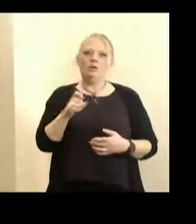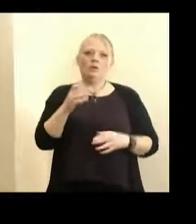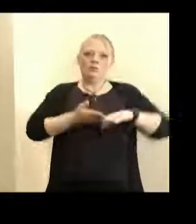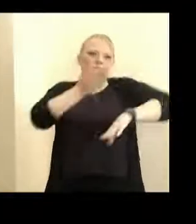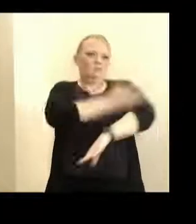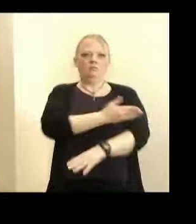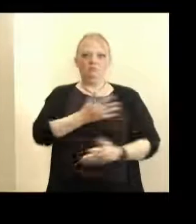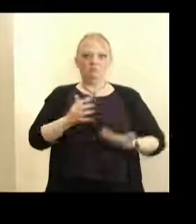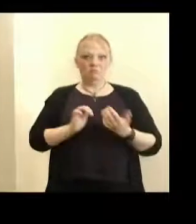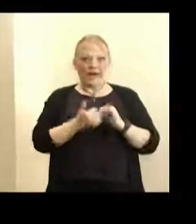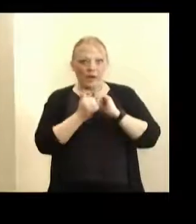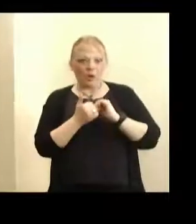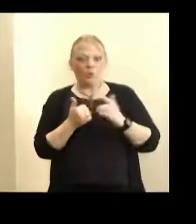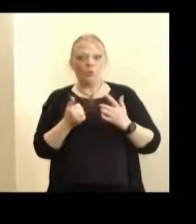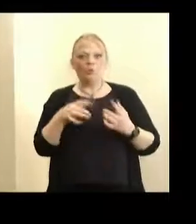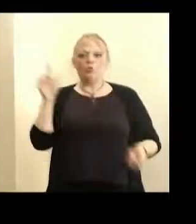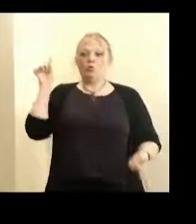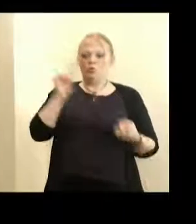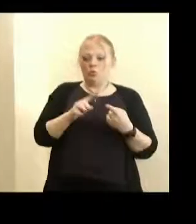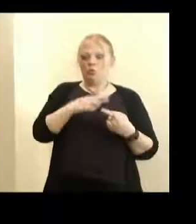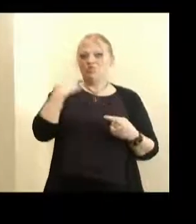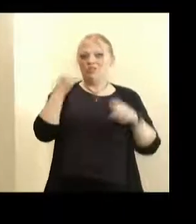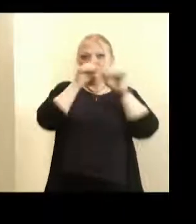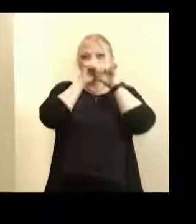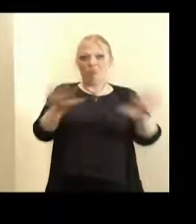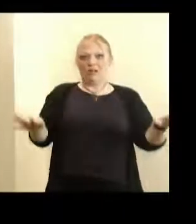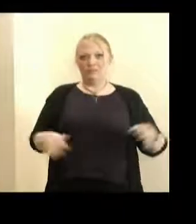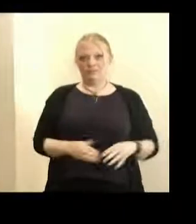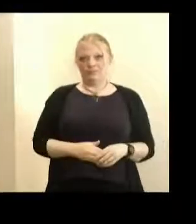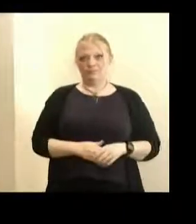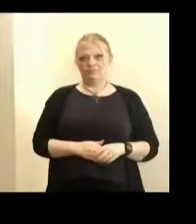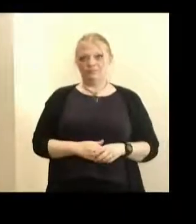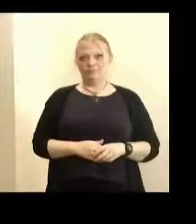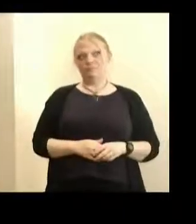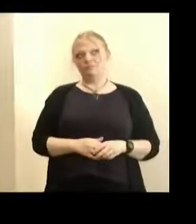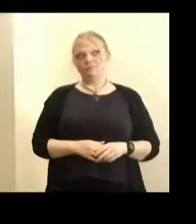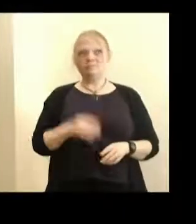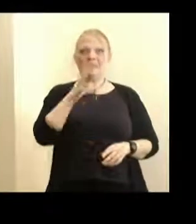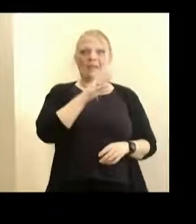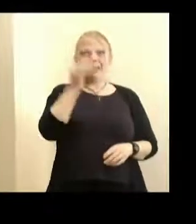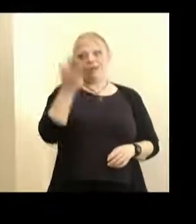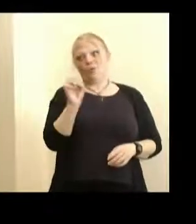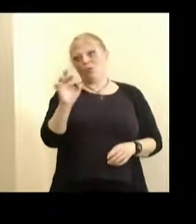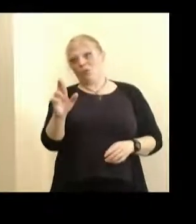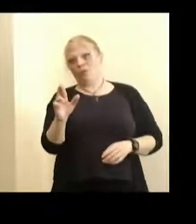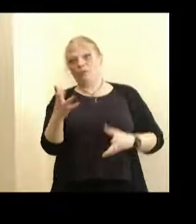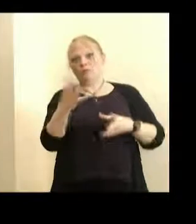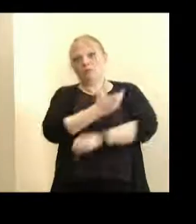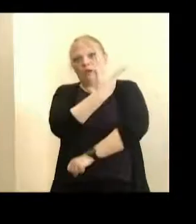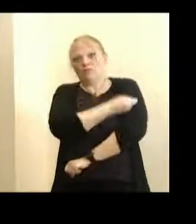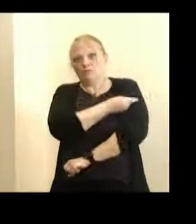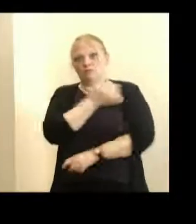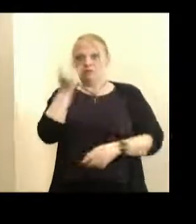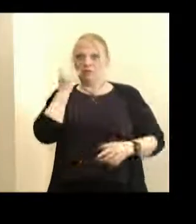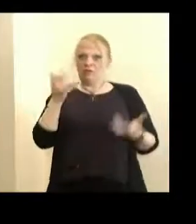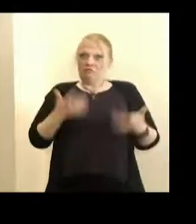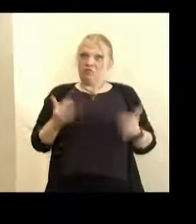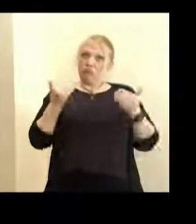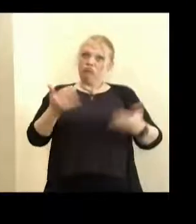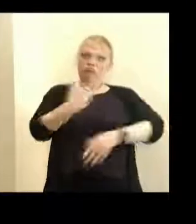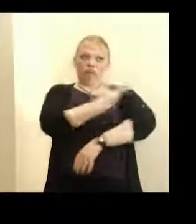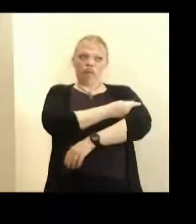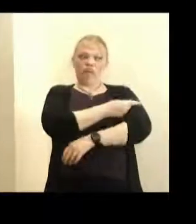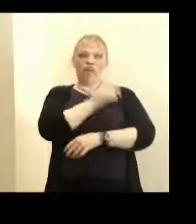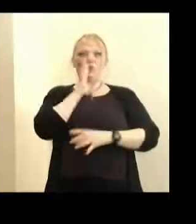way I know we can do better is cutting down the risk of transmission and or getting vaccinated. And if you get vaccinated, you're